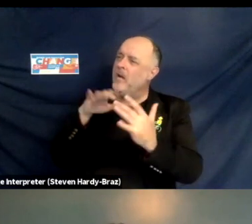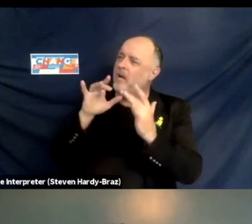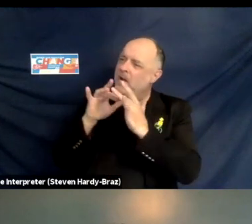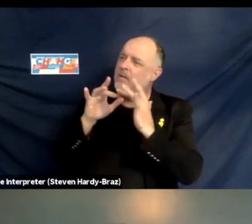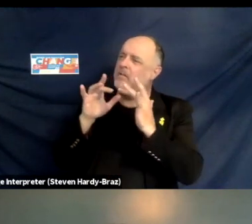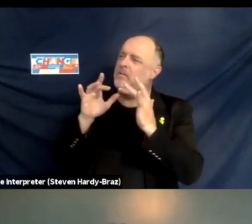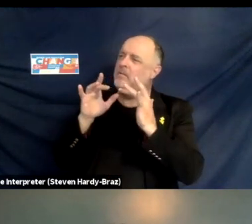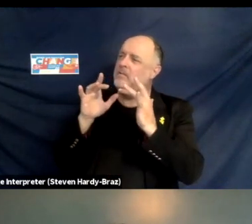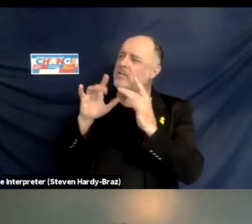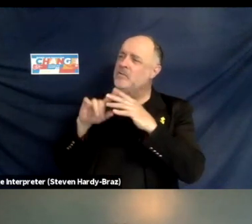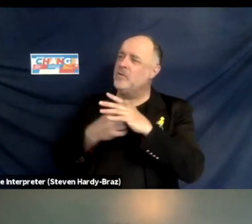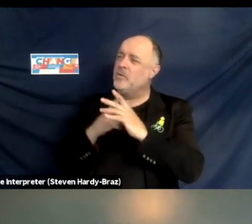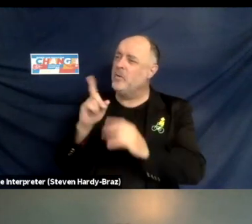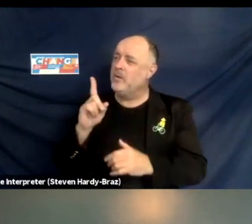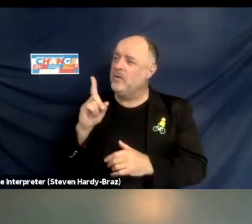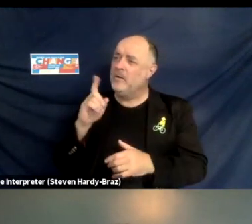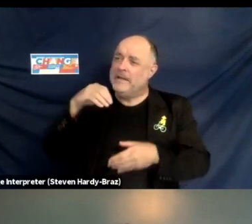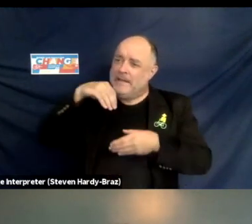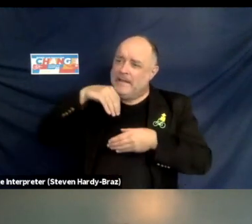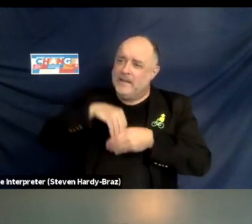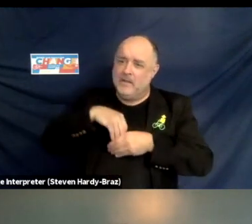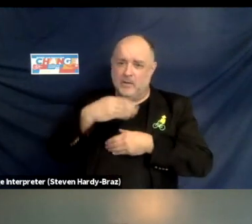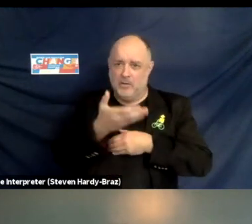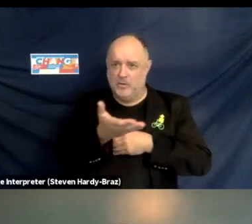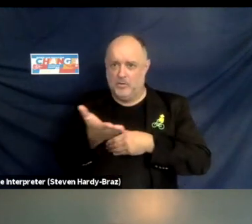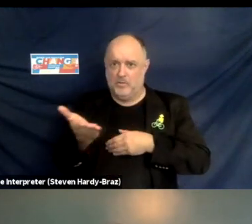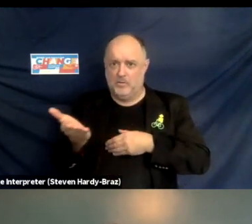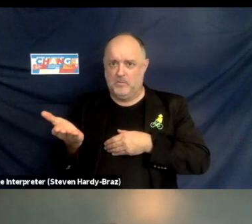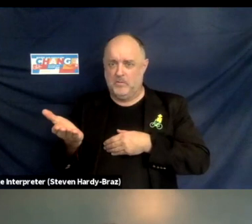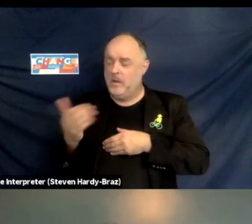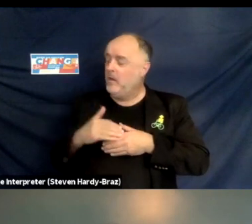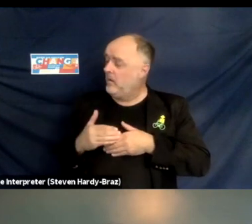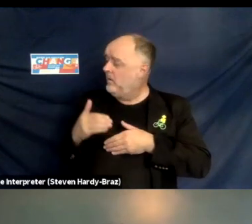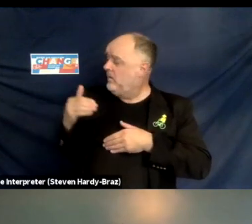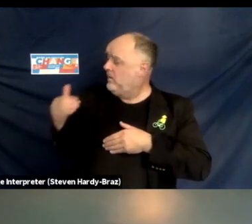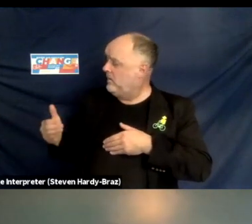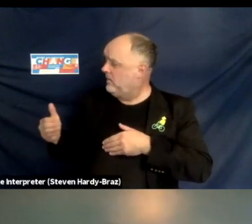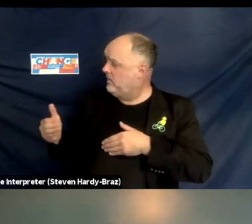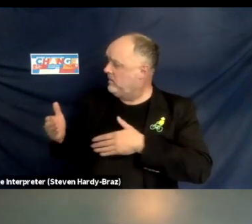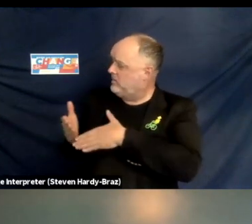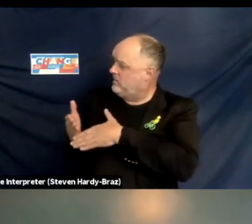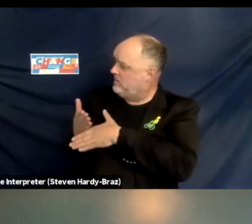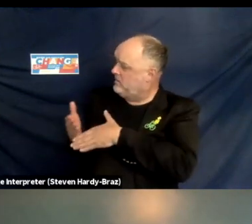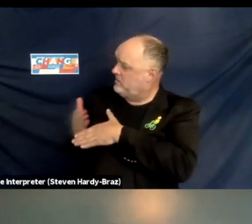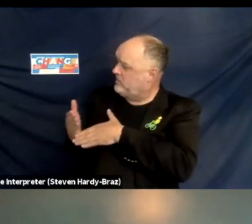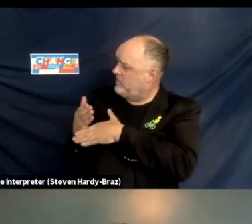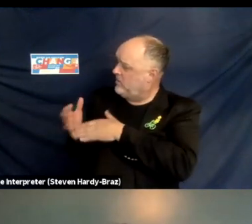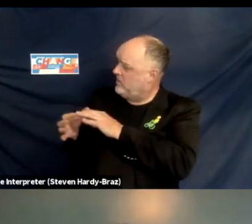starts within you, and then it goes to those next to you or those whom you share an intimate relationship